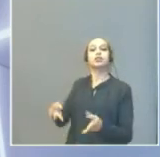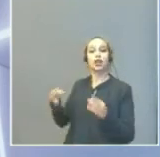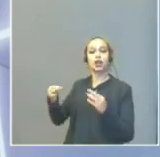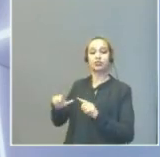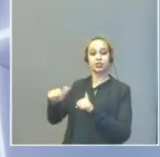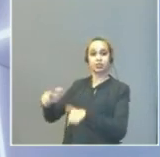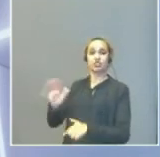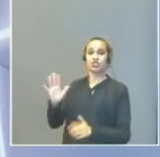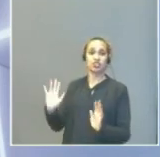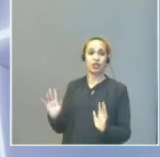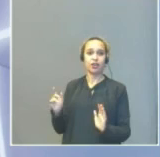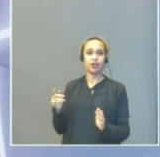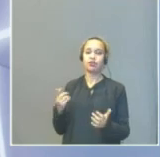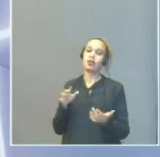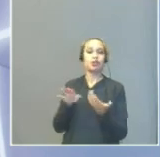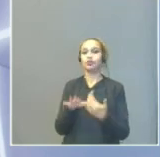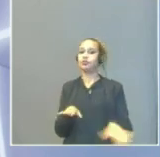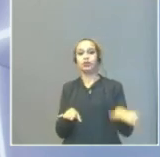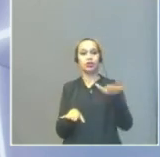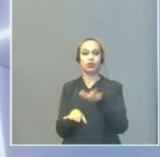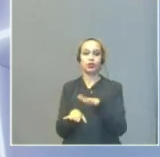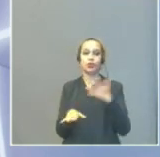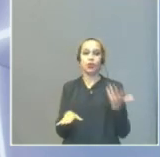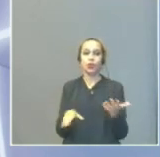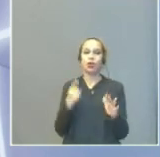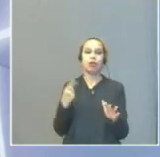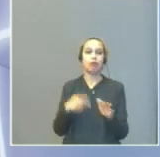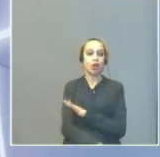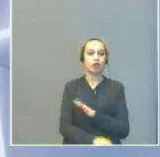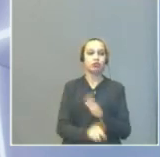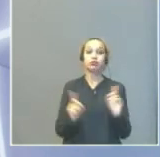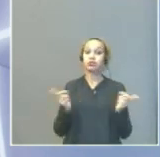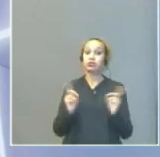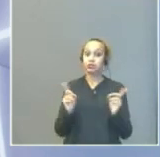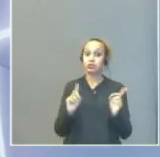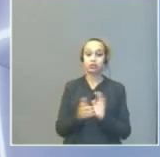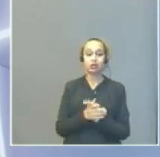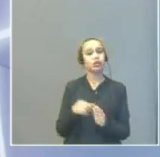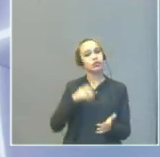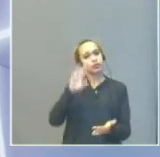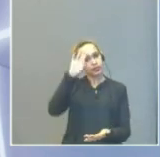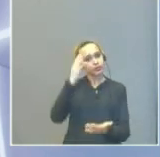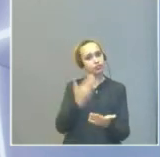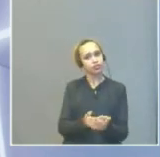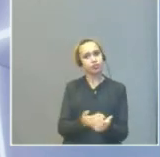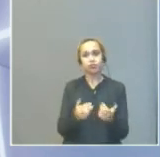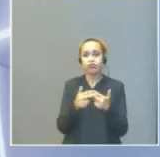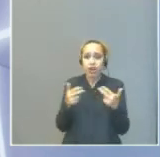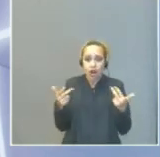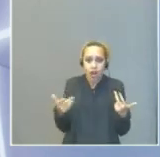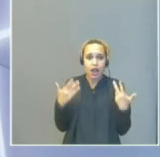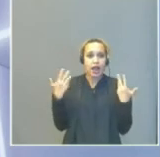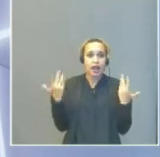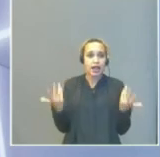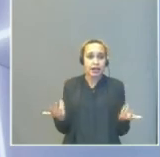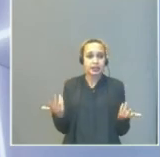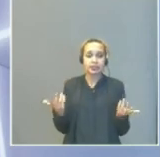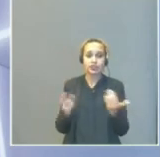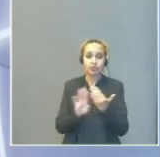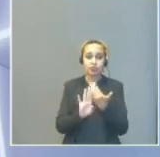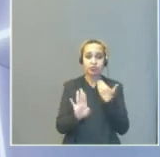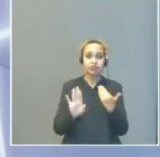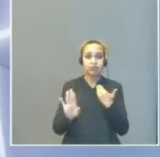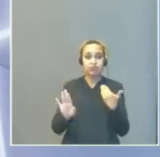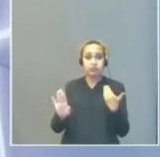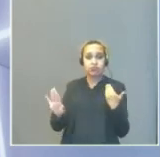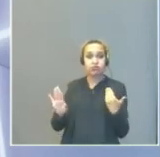superior. They're not deeper. They're fugitive expressions of what we're already doing. But they might